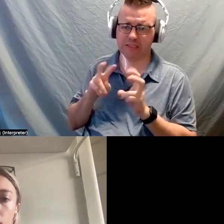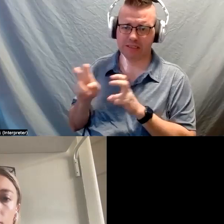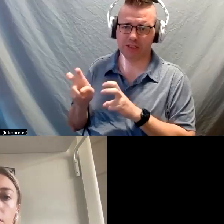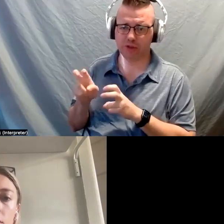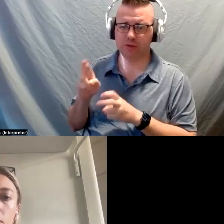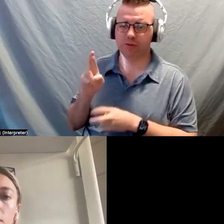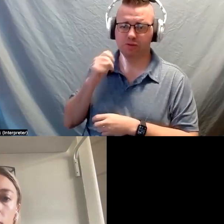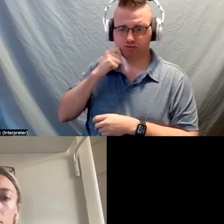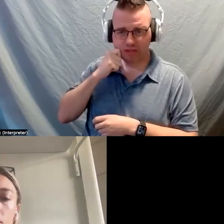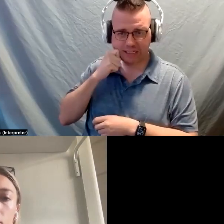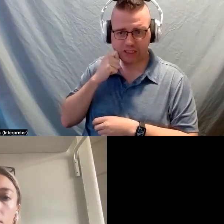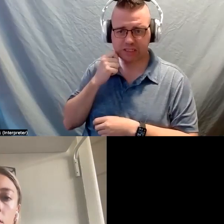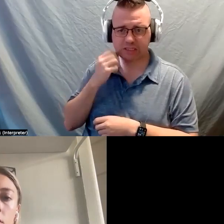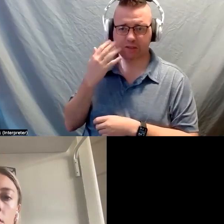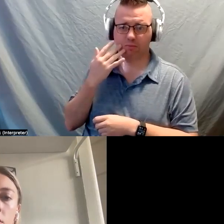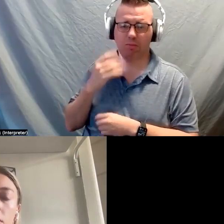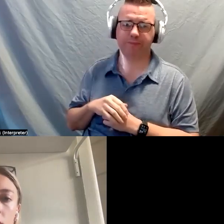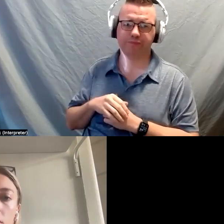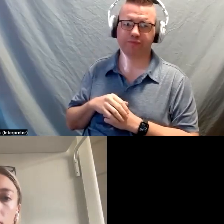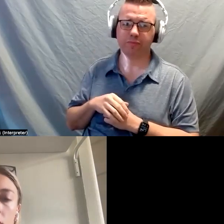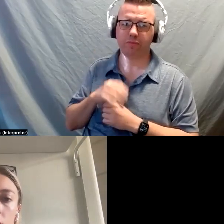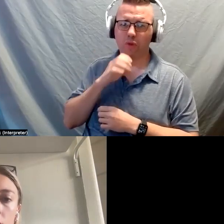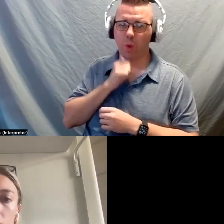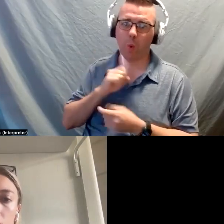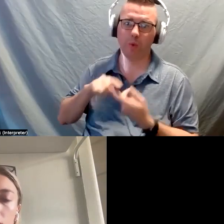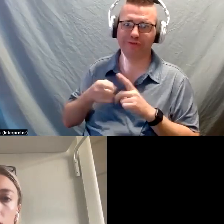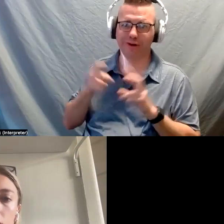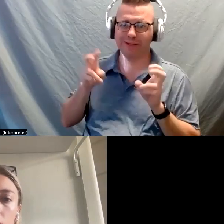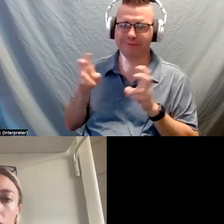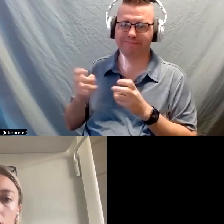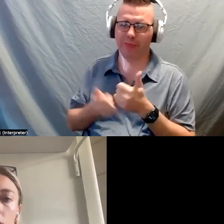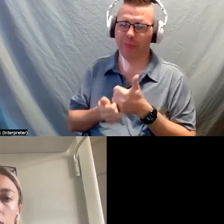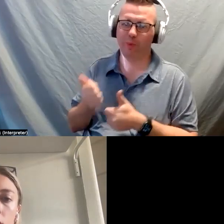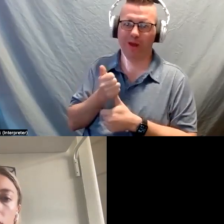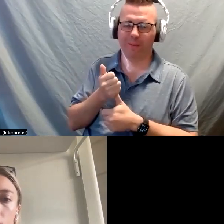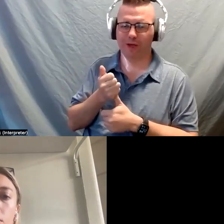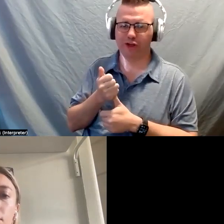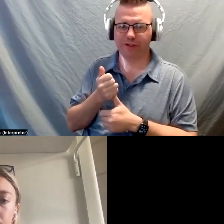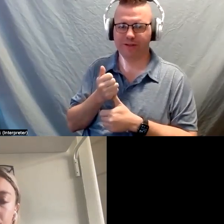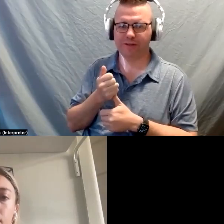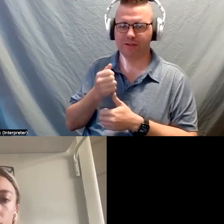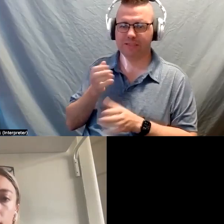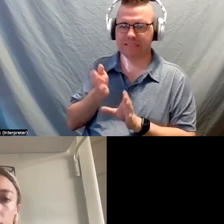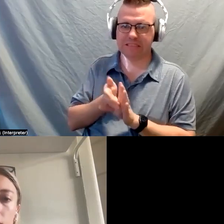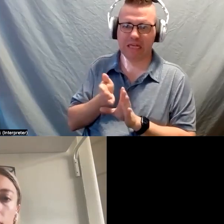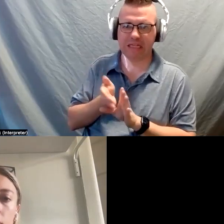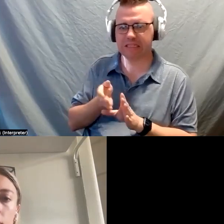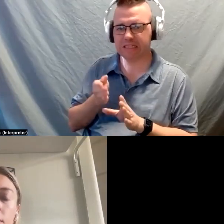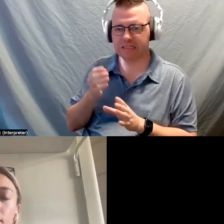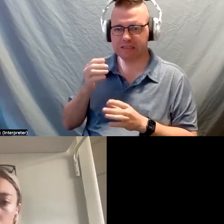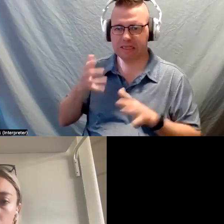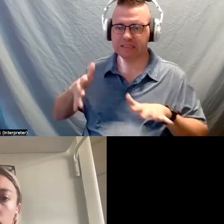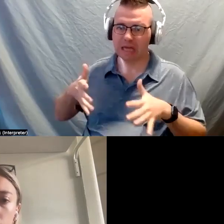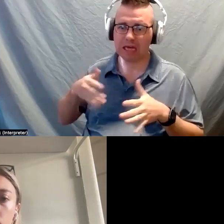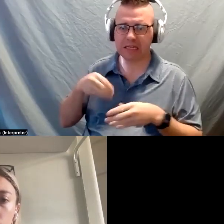on racism, on all our old friends that are the primary psychic anxieties of the world we live